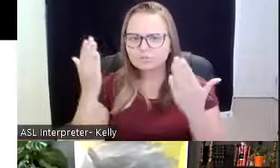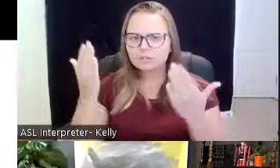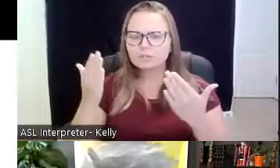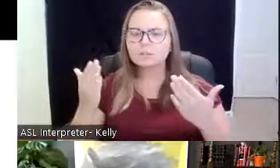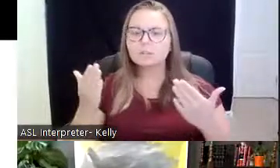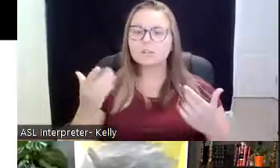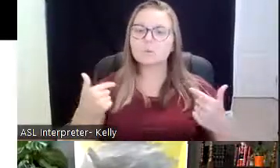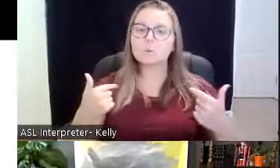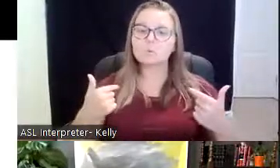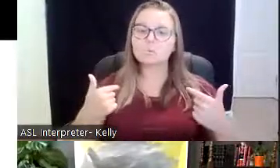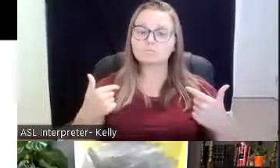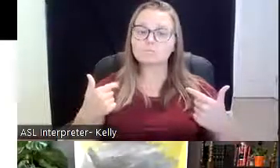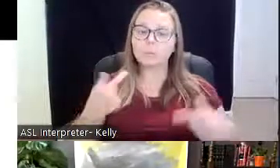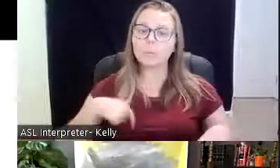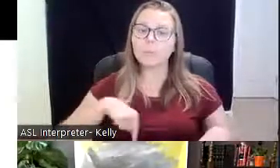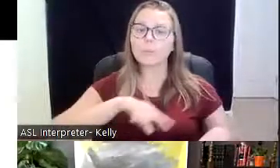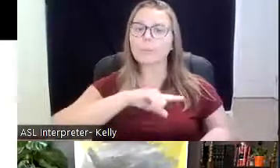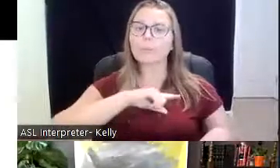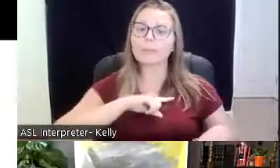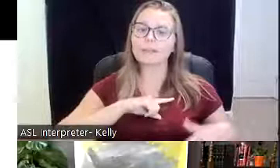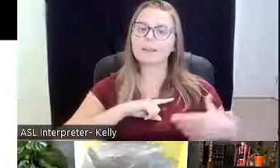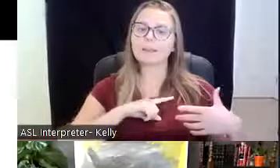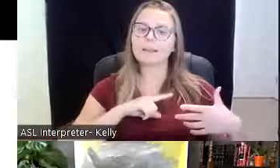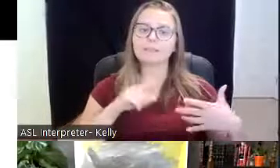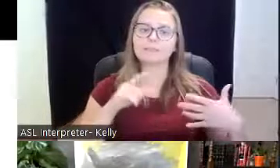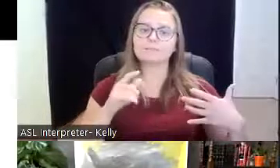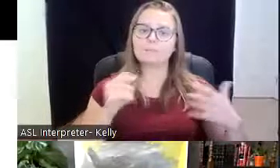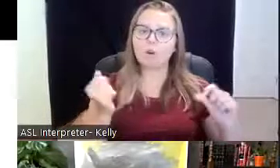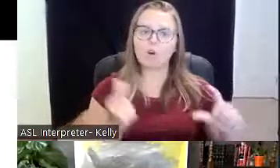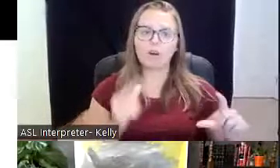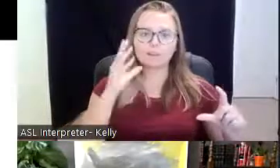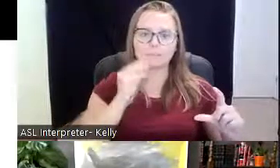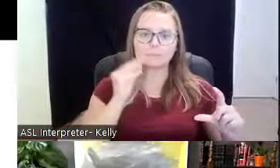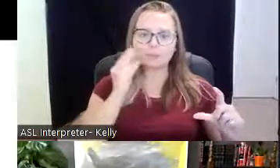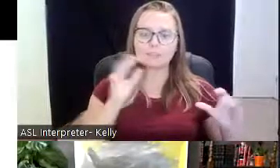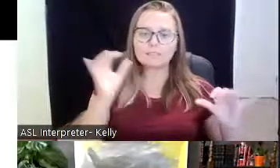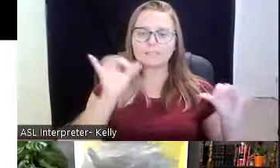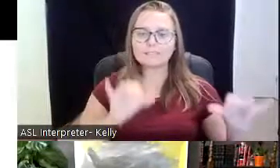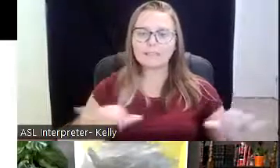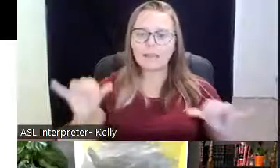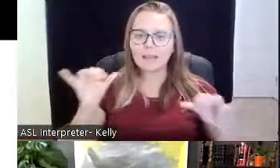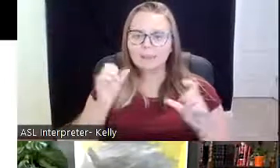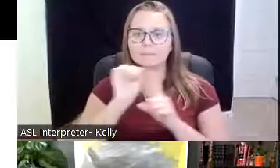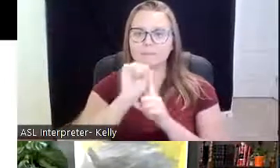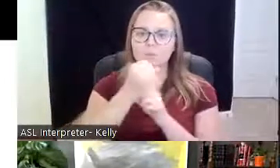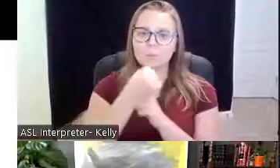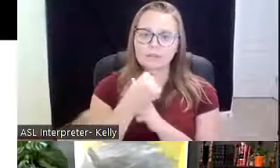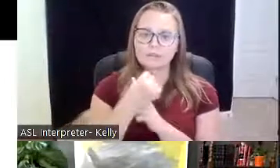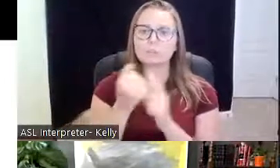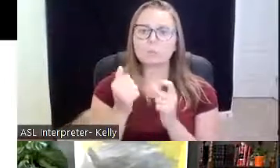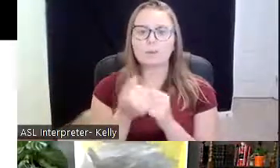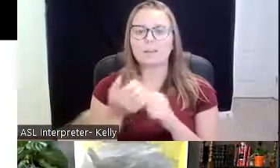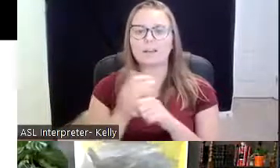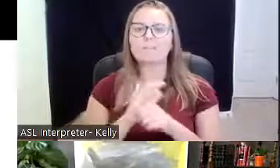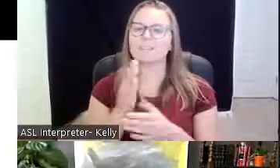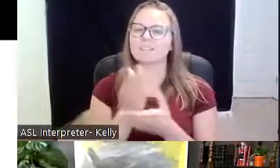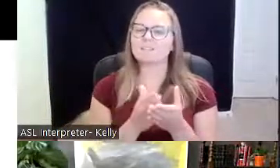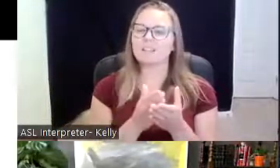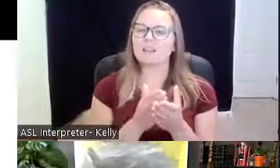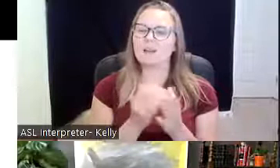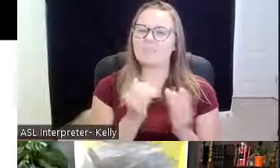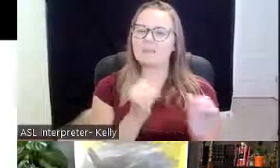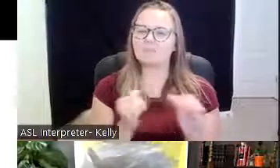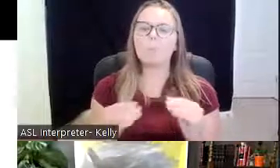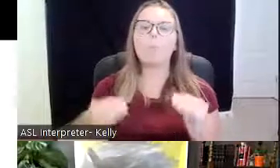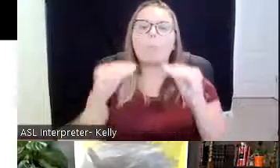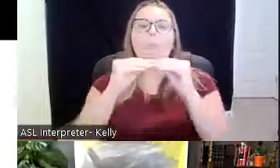while we've all been in the same boat, so to speak, some individuals may be at greater risk